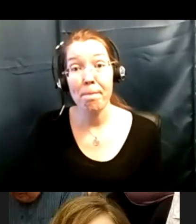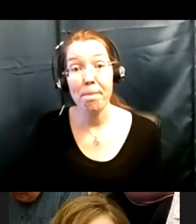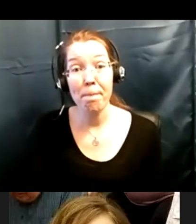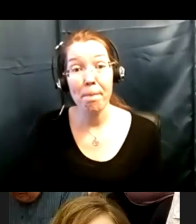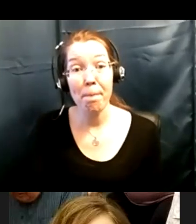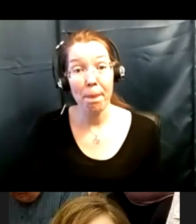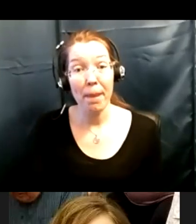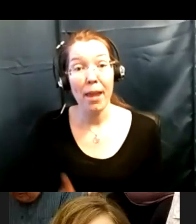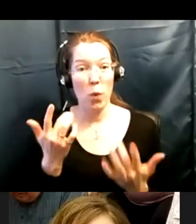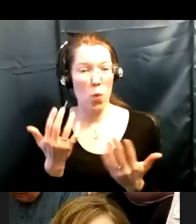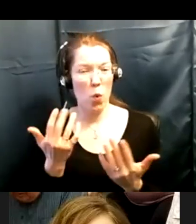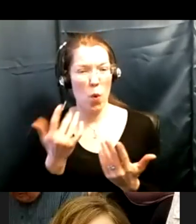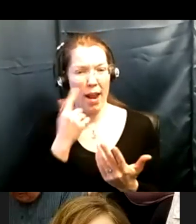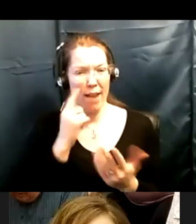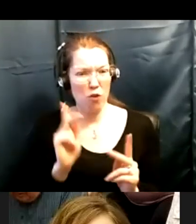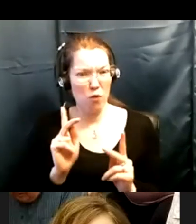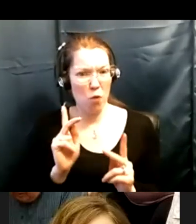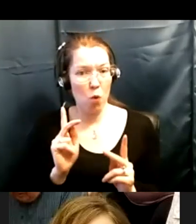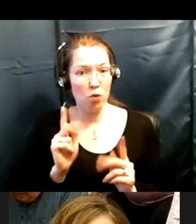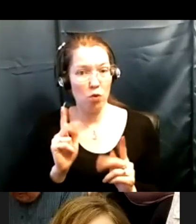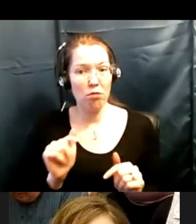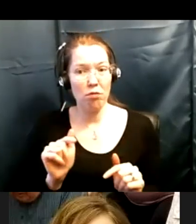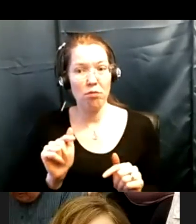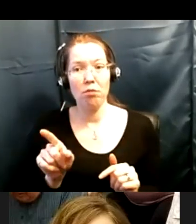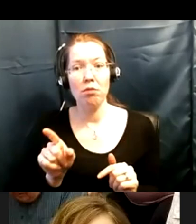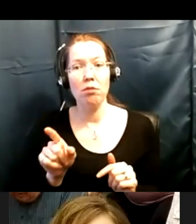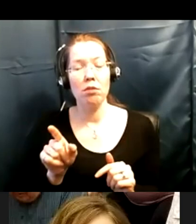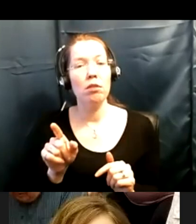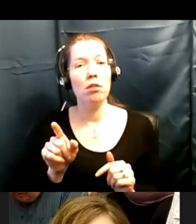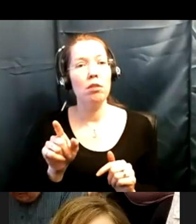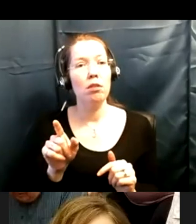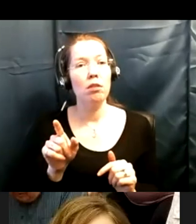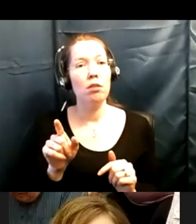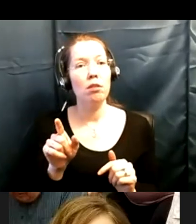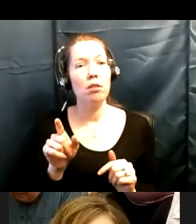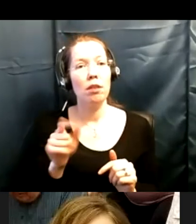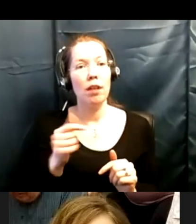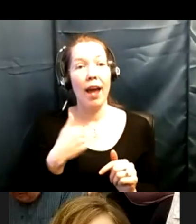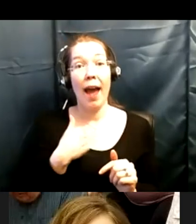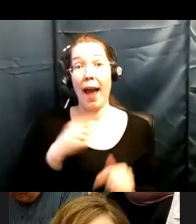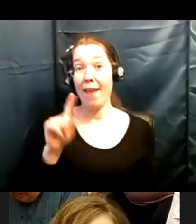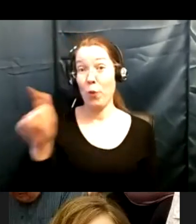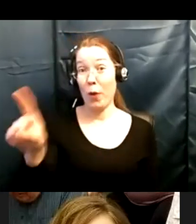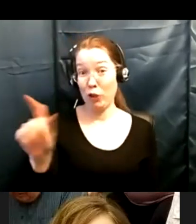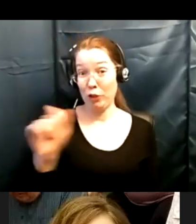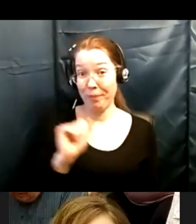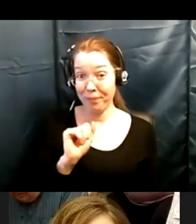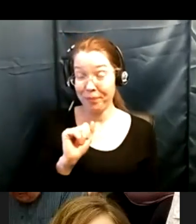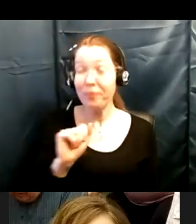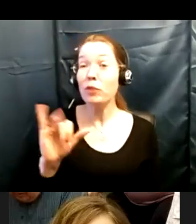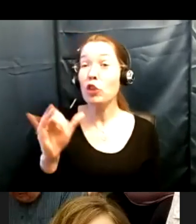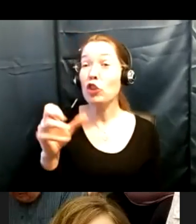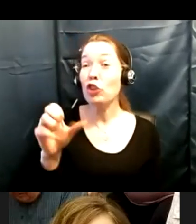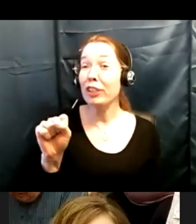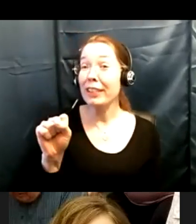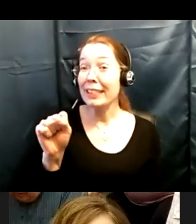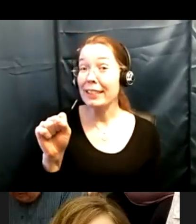And while we're waiting for folks, I've got a question. Chris,